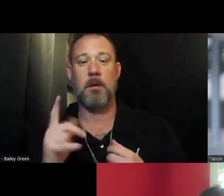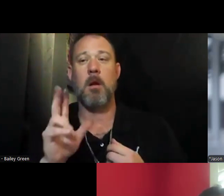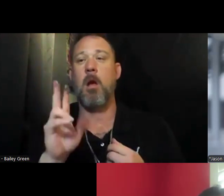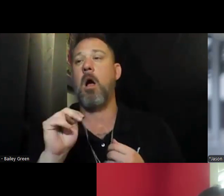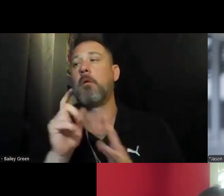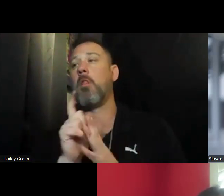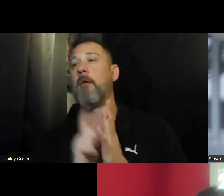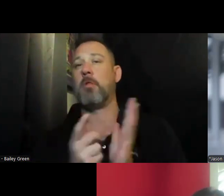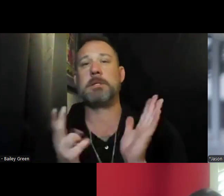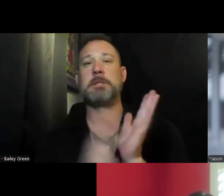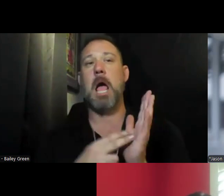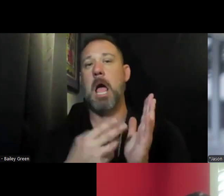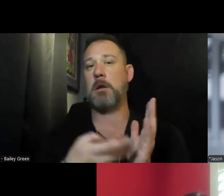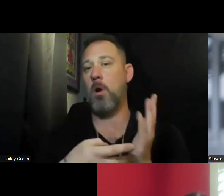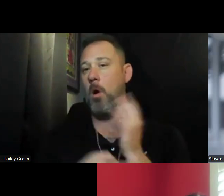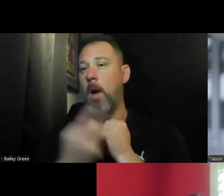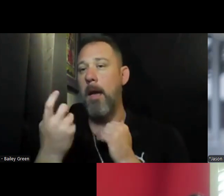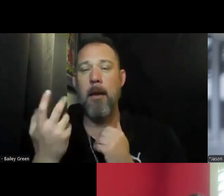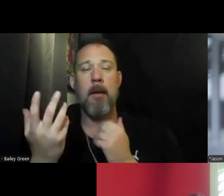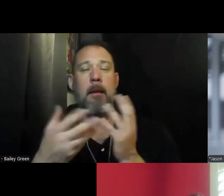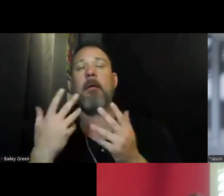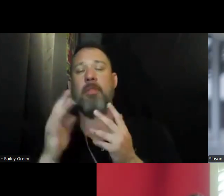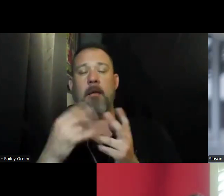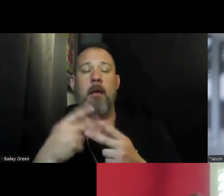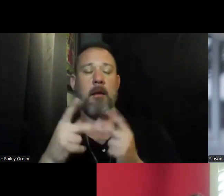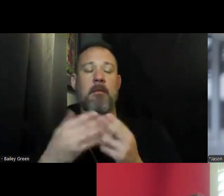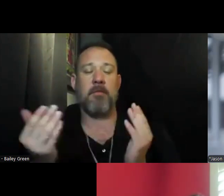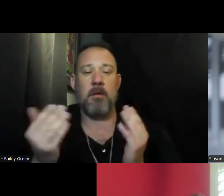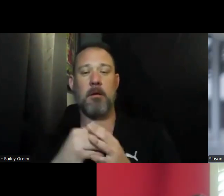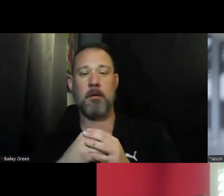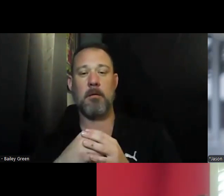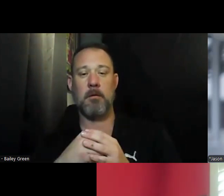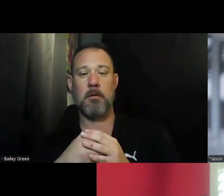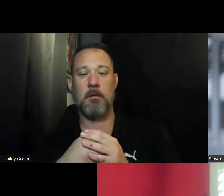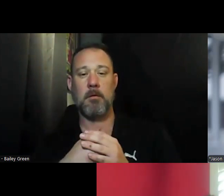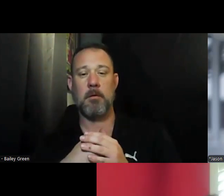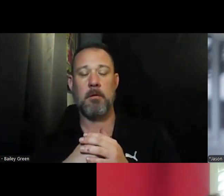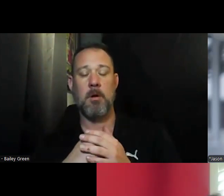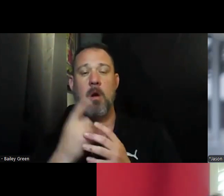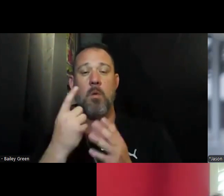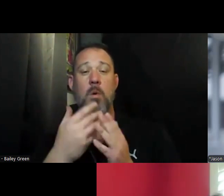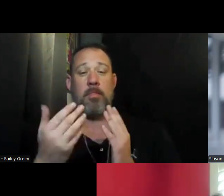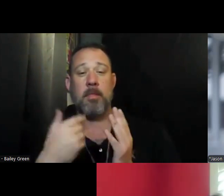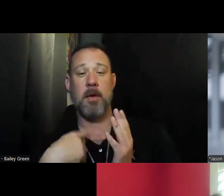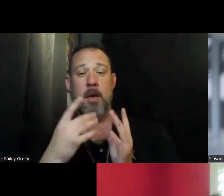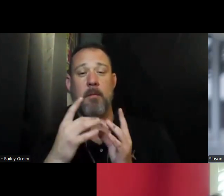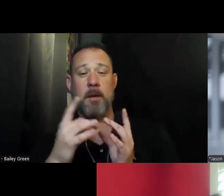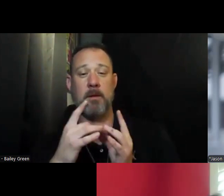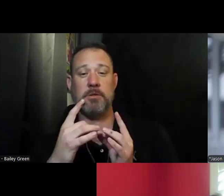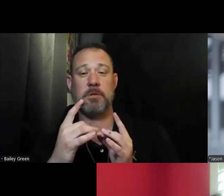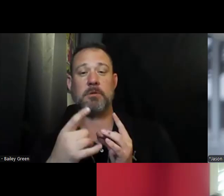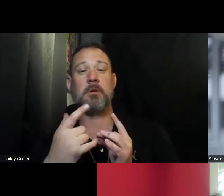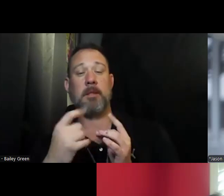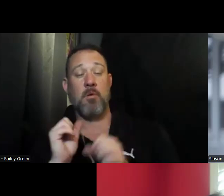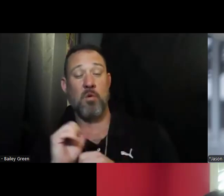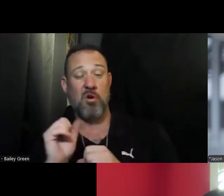unlawfully signed away from them, that kind of stuff. And so one thing that I've said working in this field